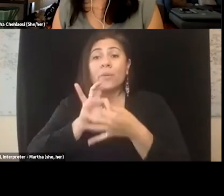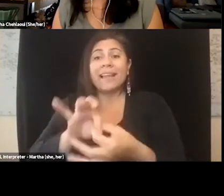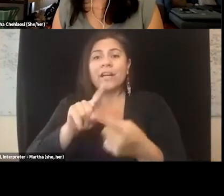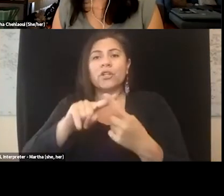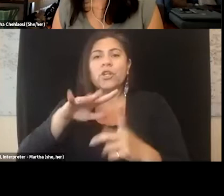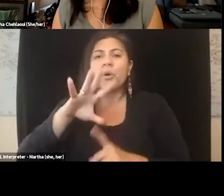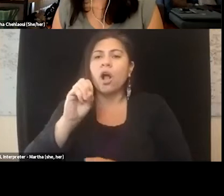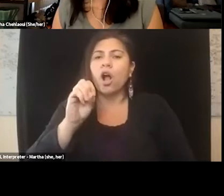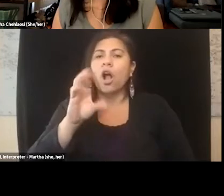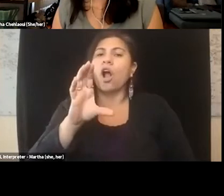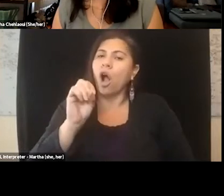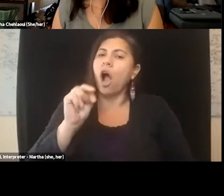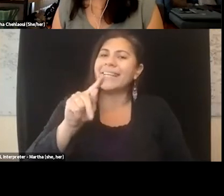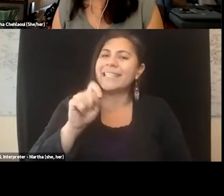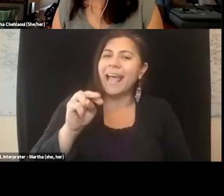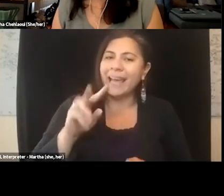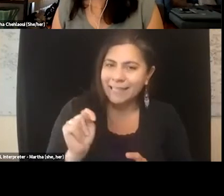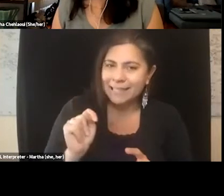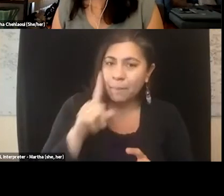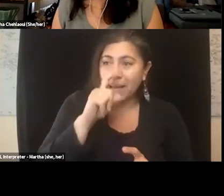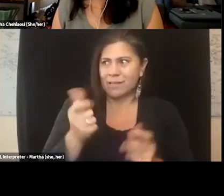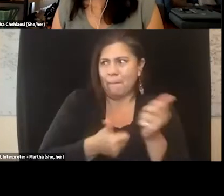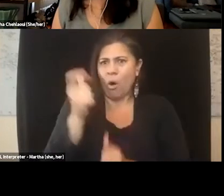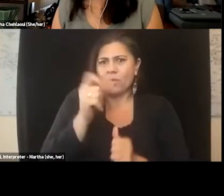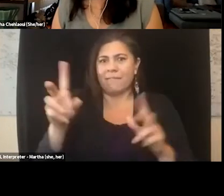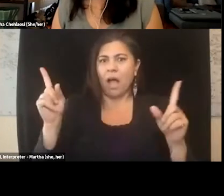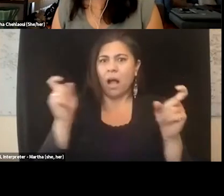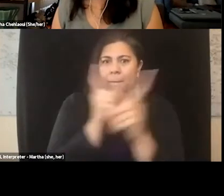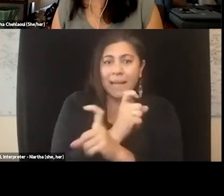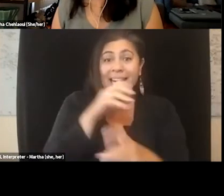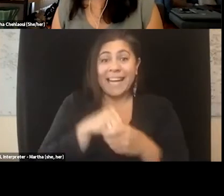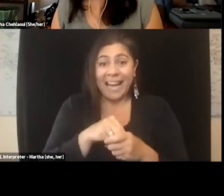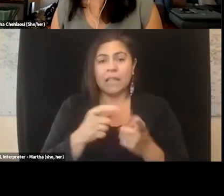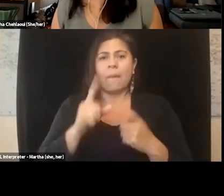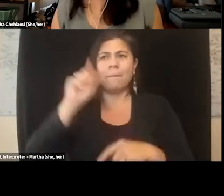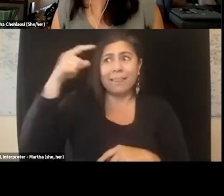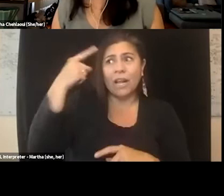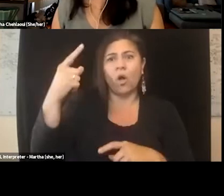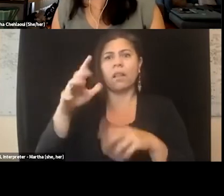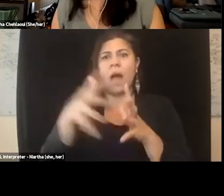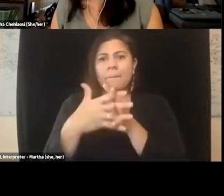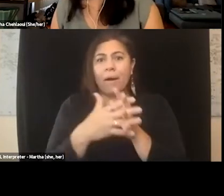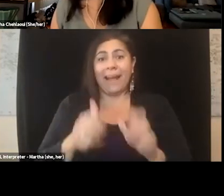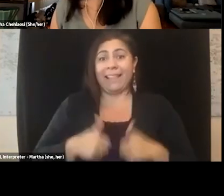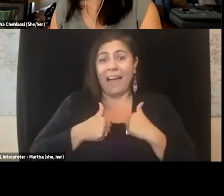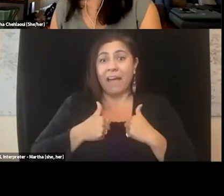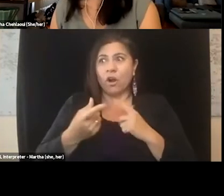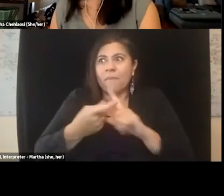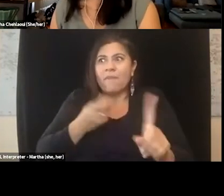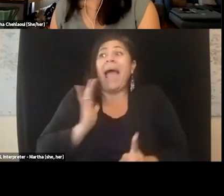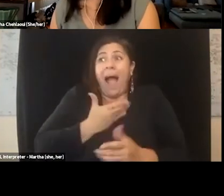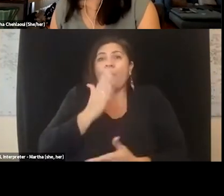content, because most of the complexities in the political American life today come from our parts of the world. The